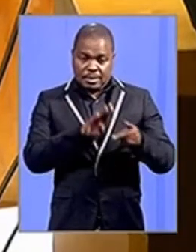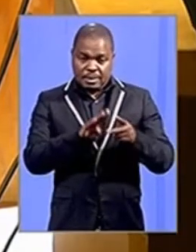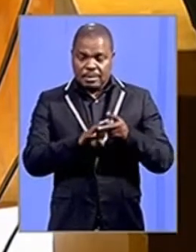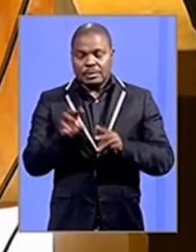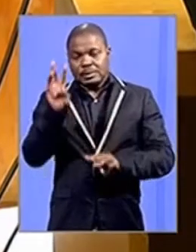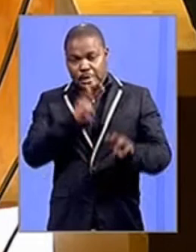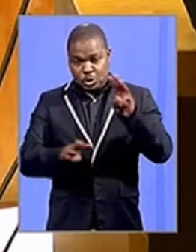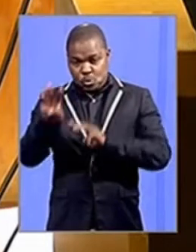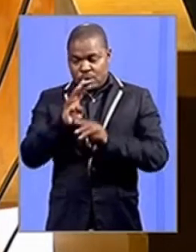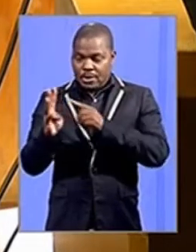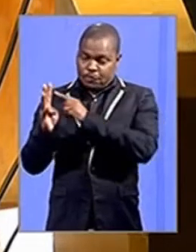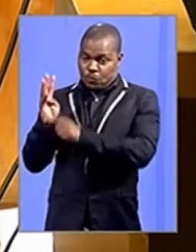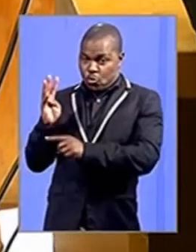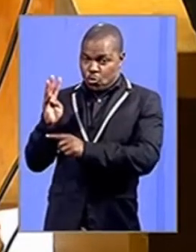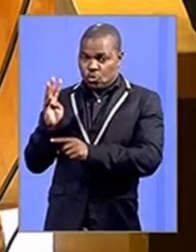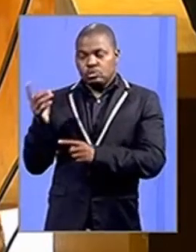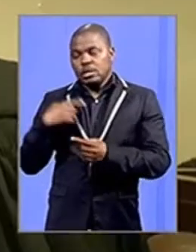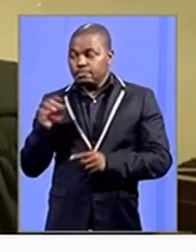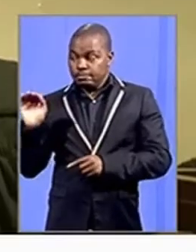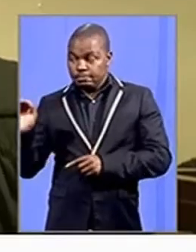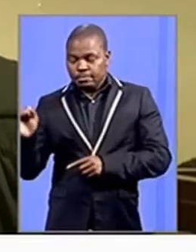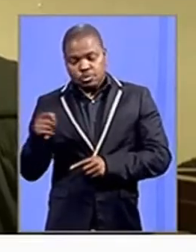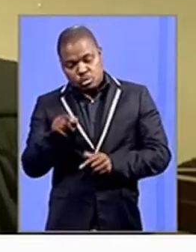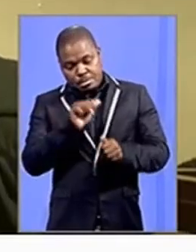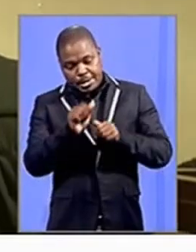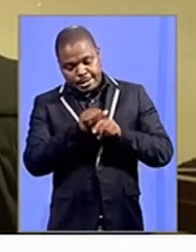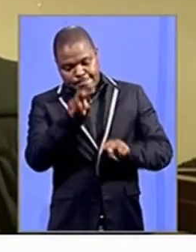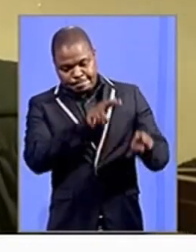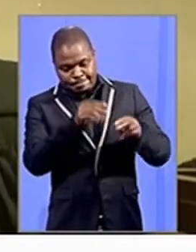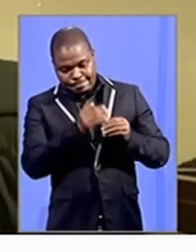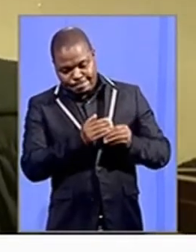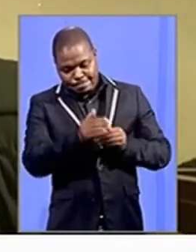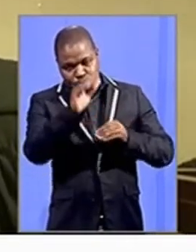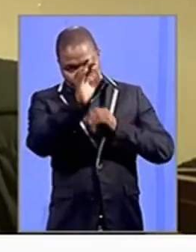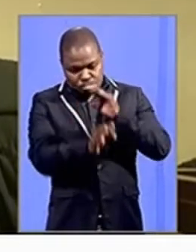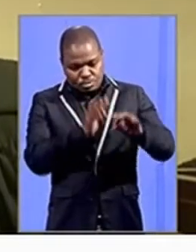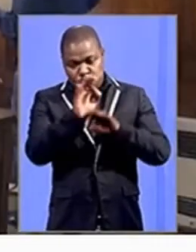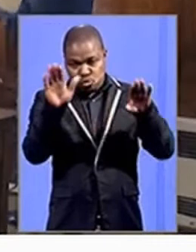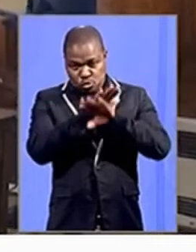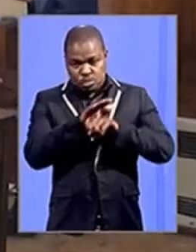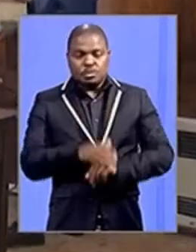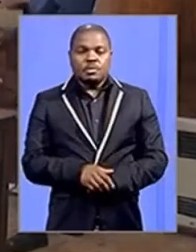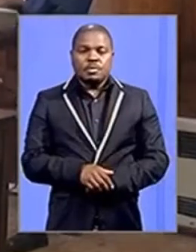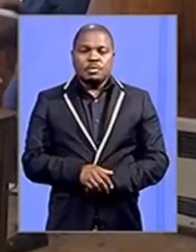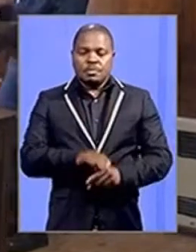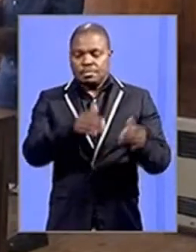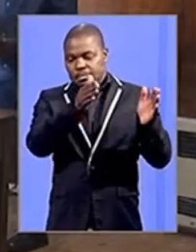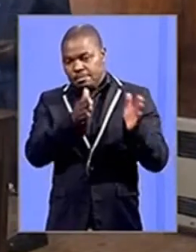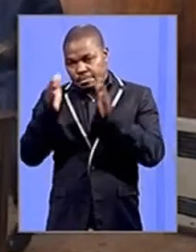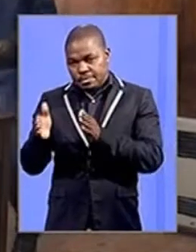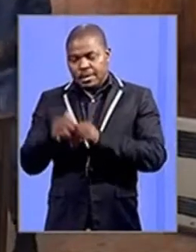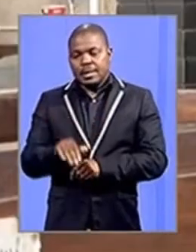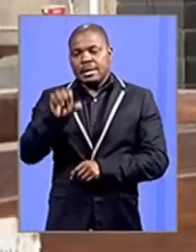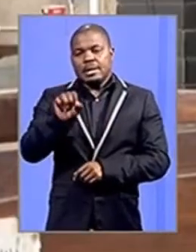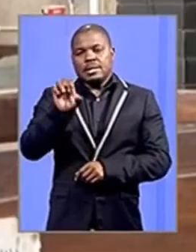ba tšhireletšo ba bane ba kgopetšwe gore ba hlapetše batšwa sehlabelo bošego bjo tee. Ka Senegal balatofatšwa